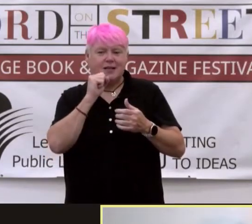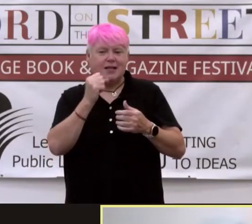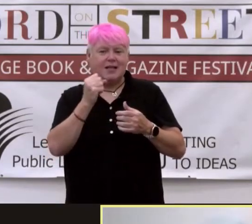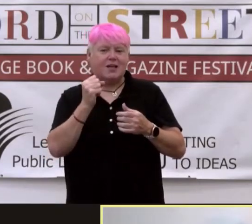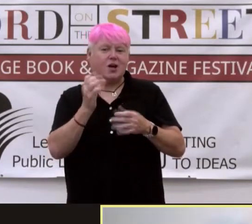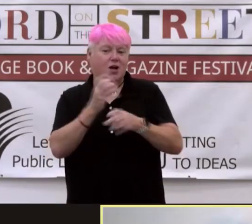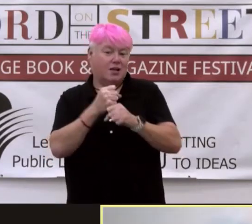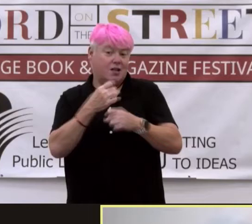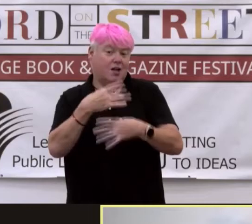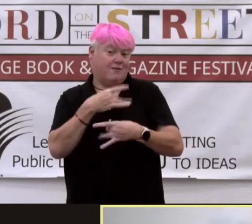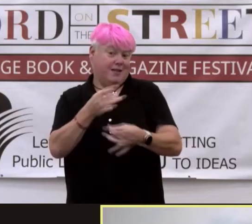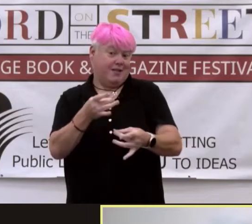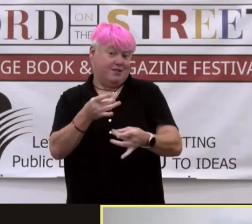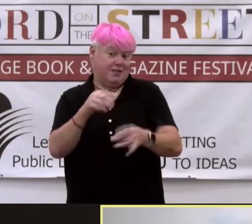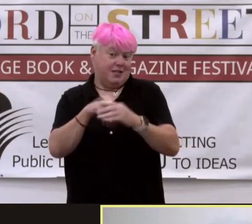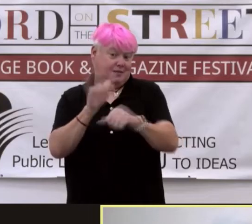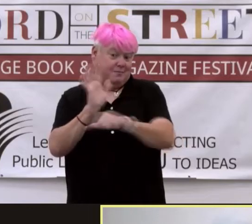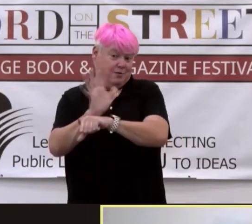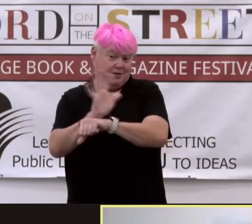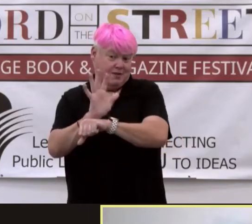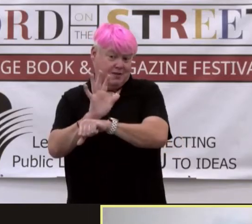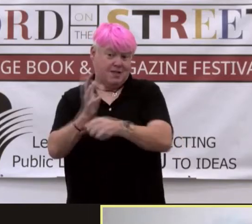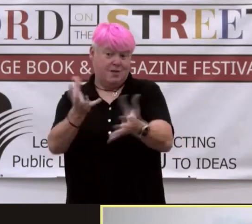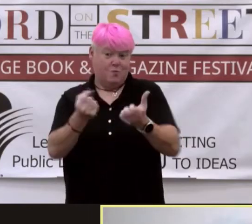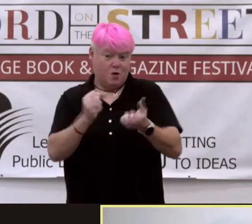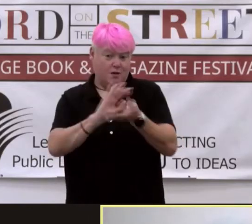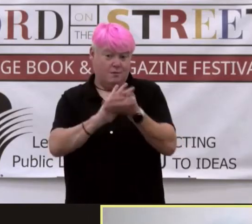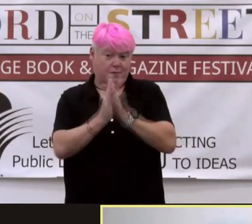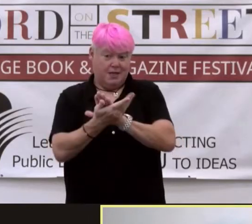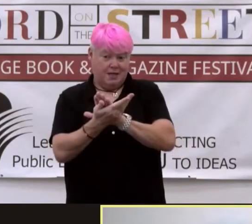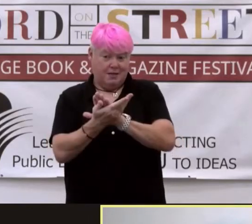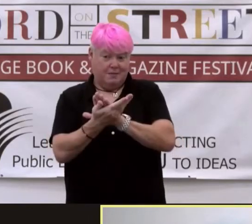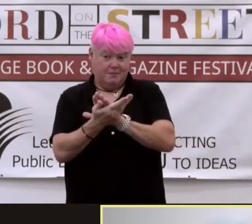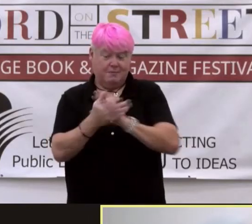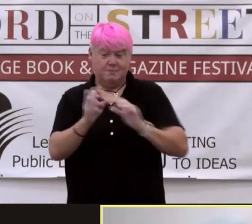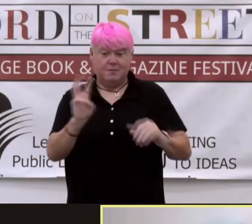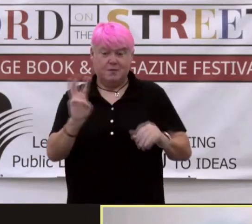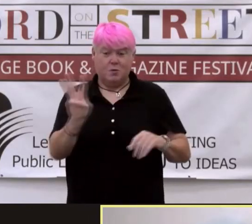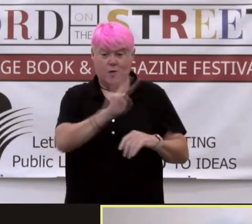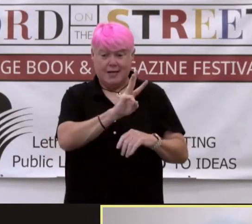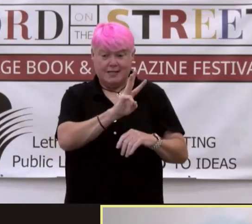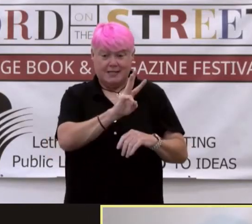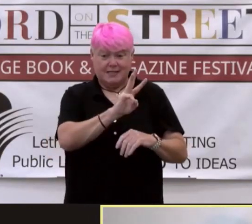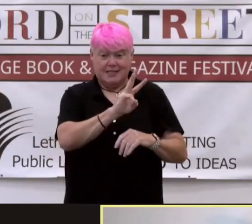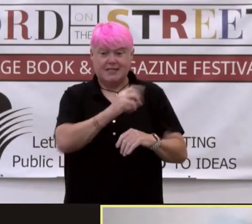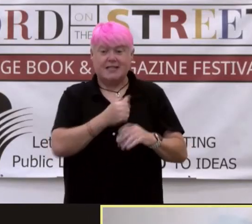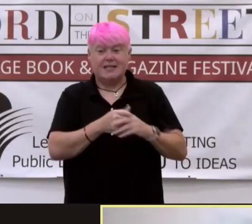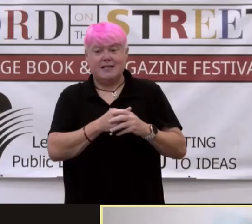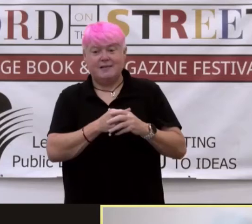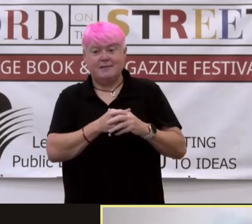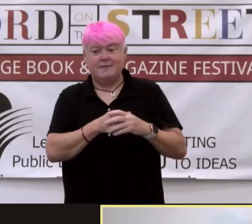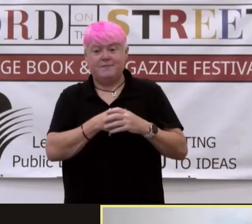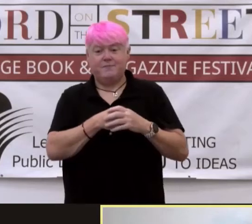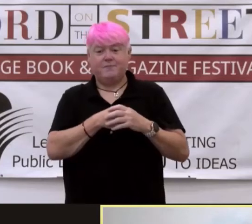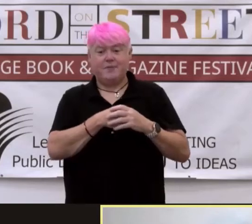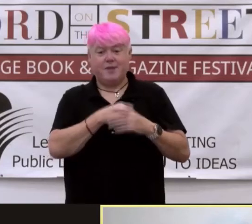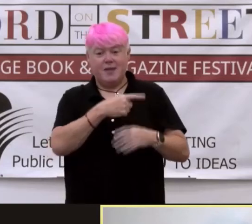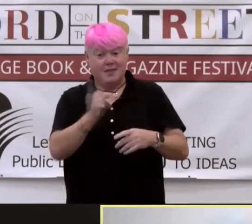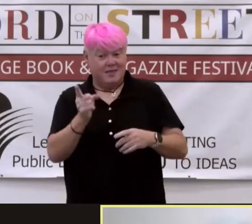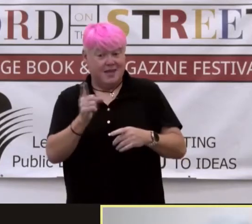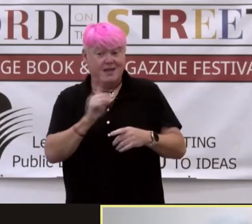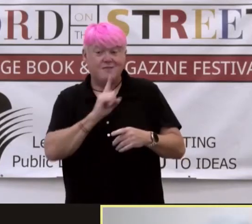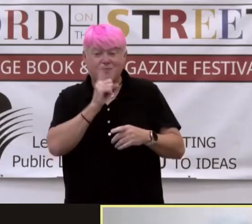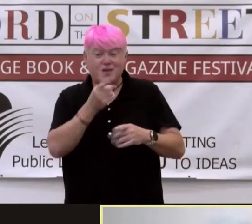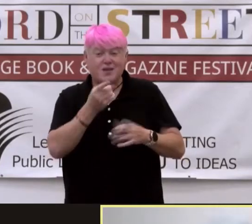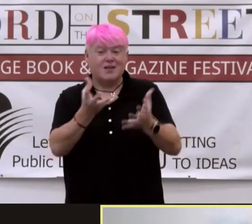television and movies, and they all wanted it to become a show called West. So they really wanted to use a